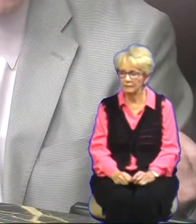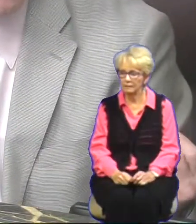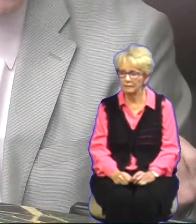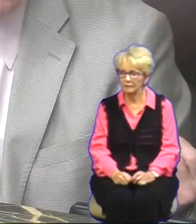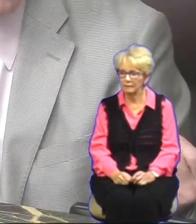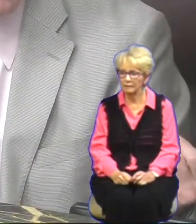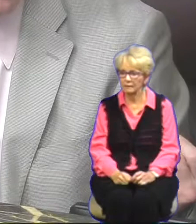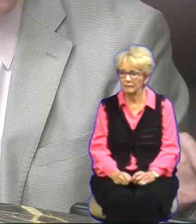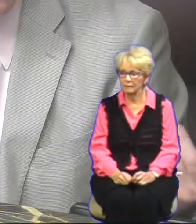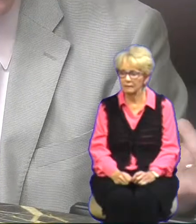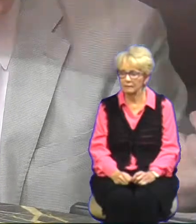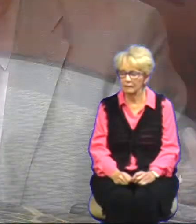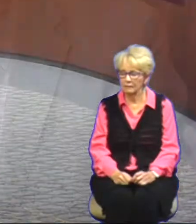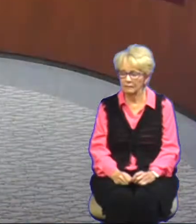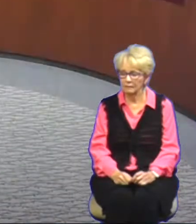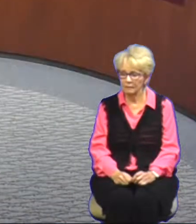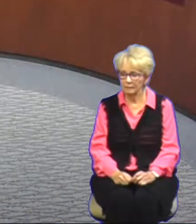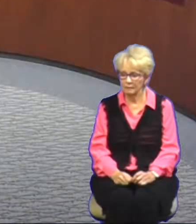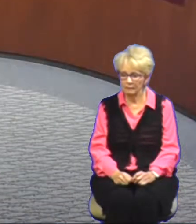Did you pass it to me, Sydney?